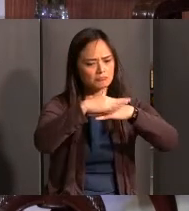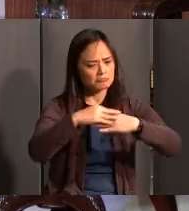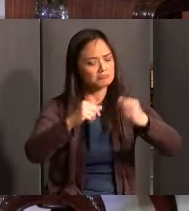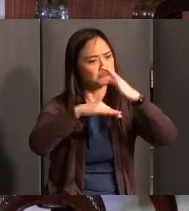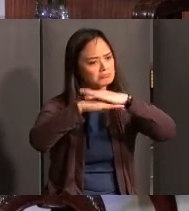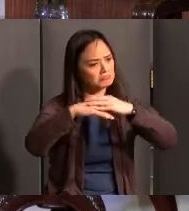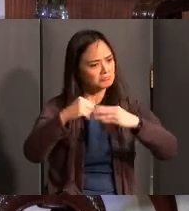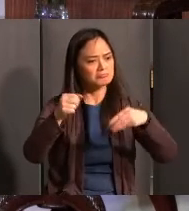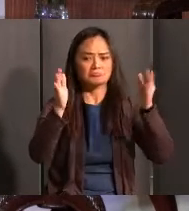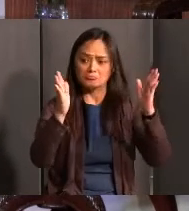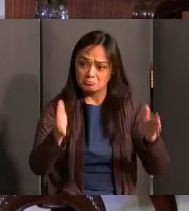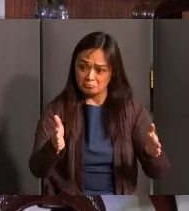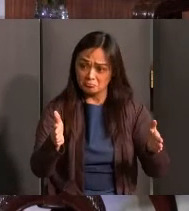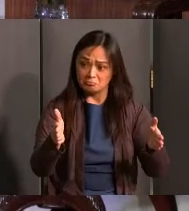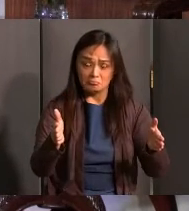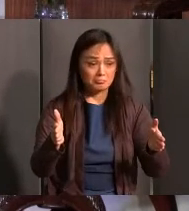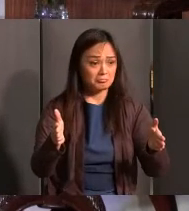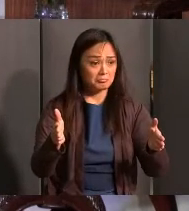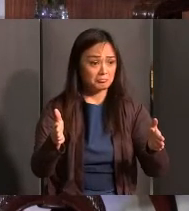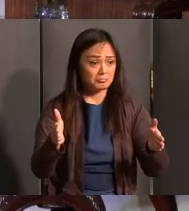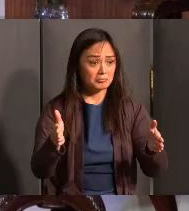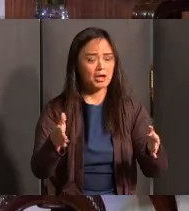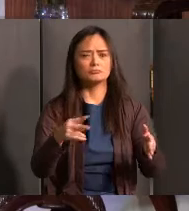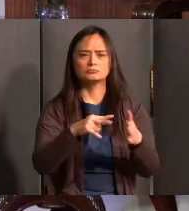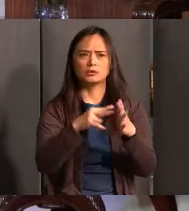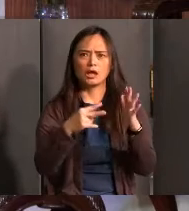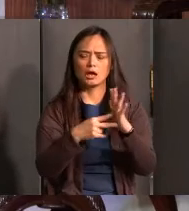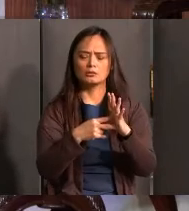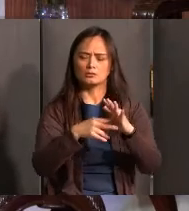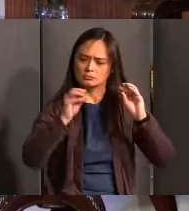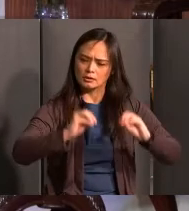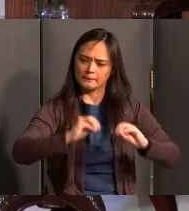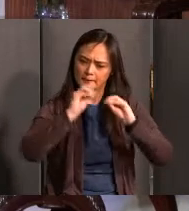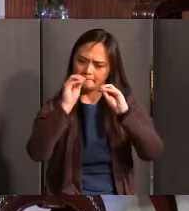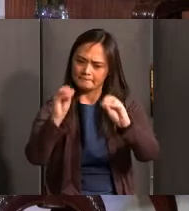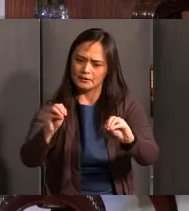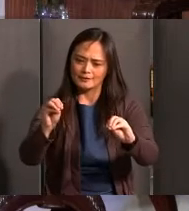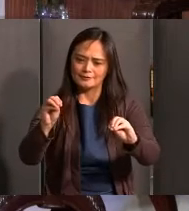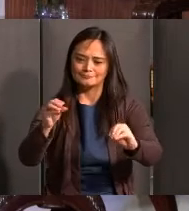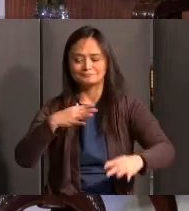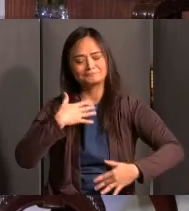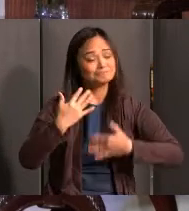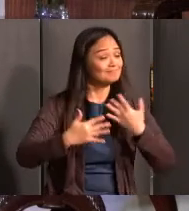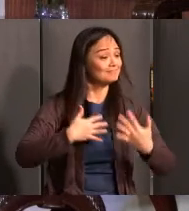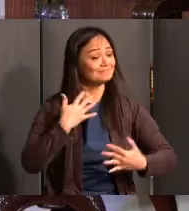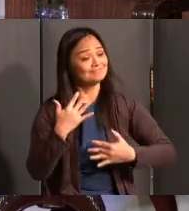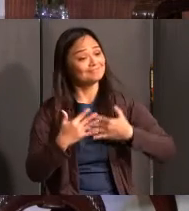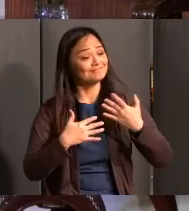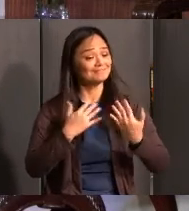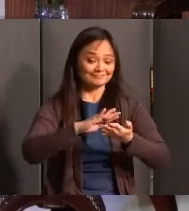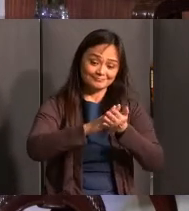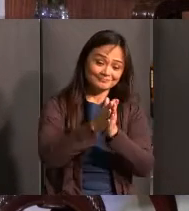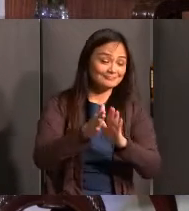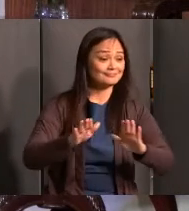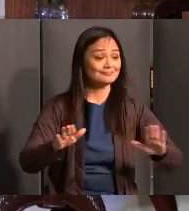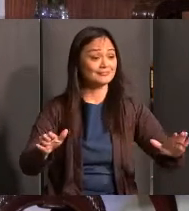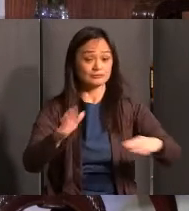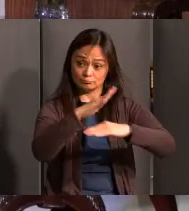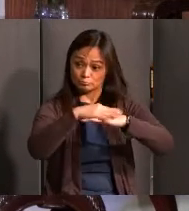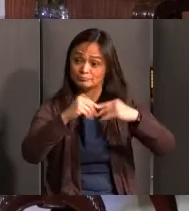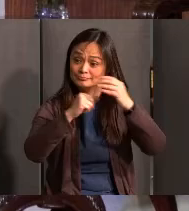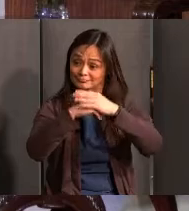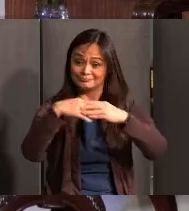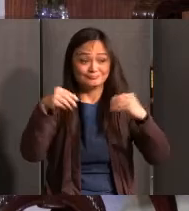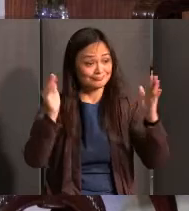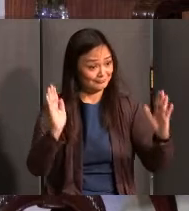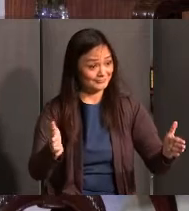Sa Tagalog po ay nagbibigay sa atin ng kaaliwan. Tama ba? Hindi po